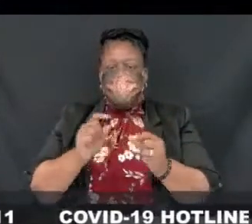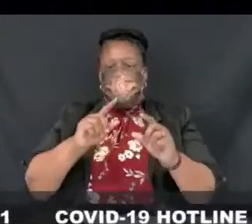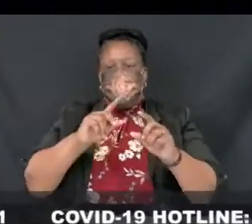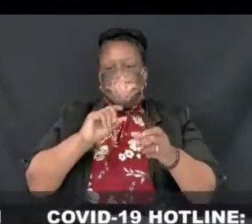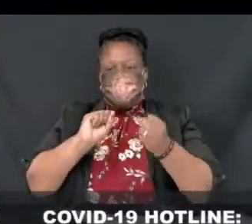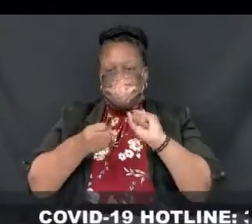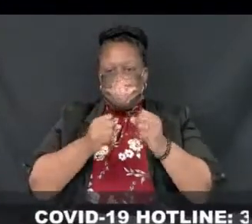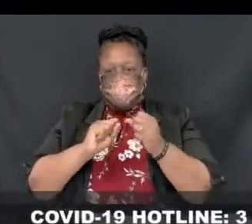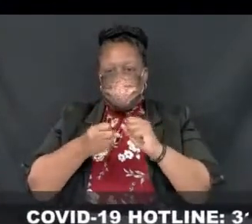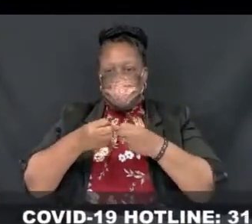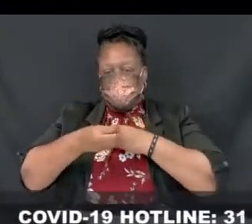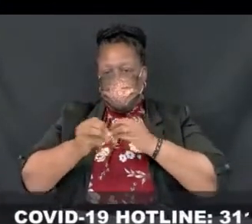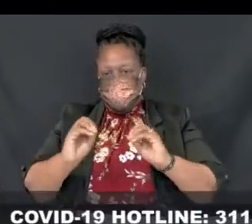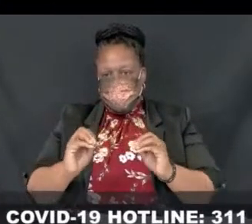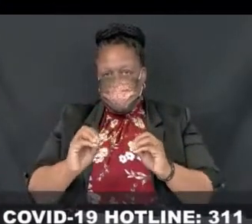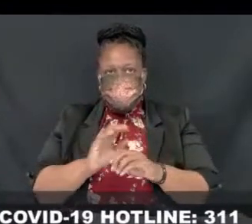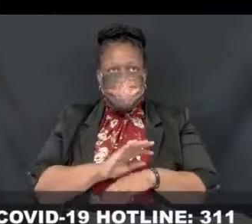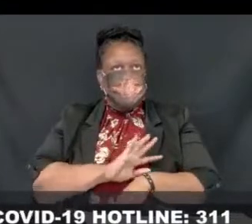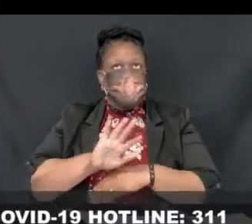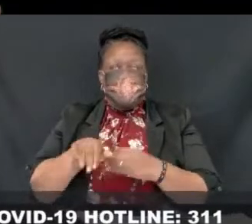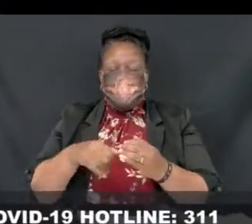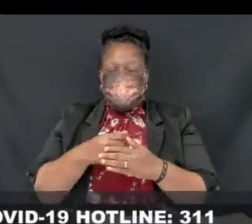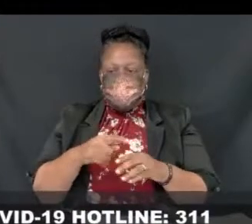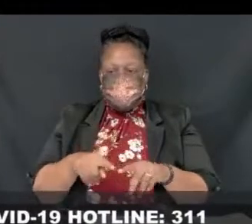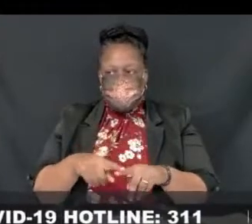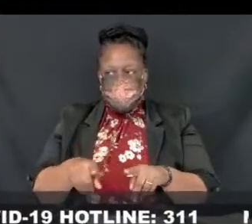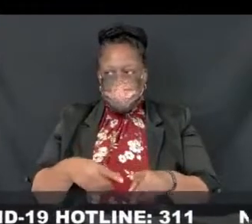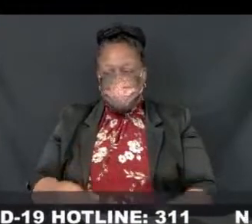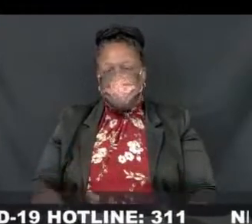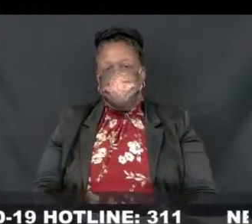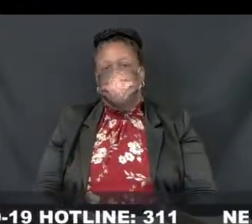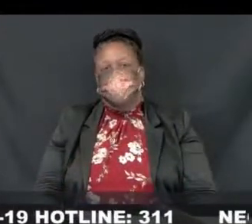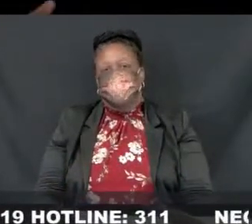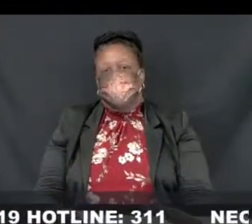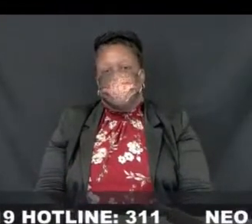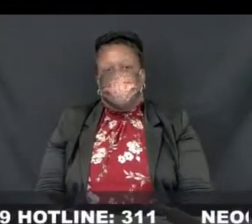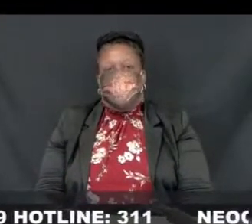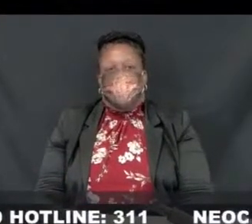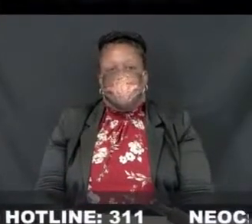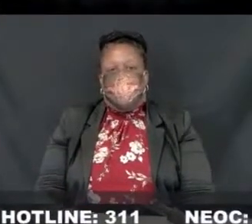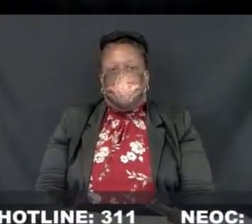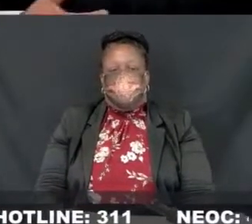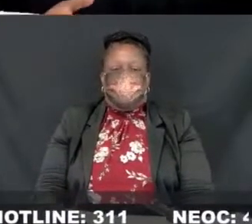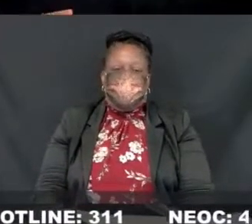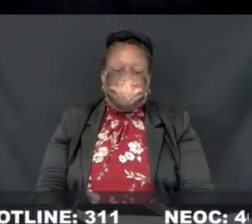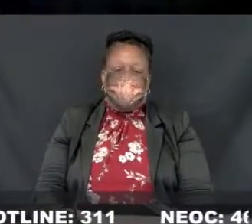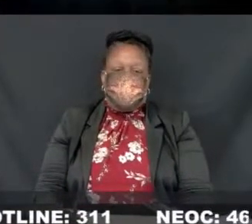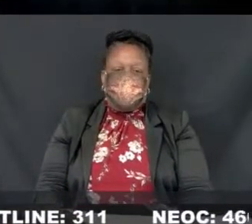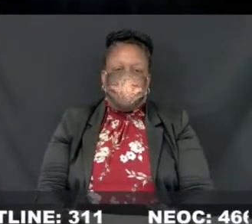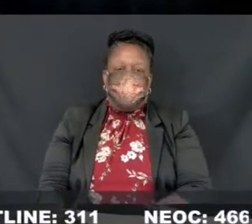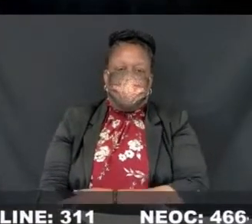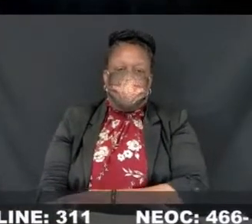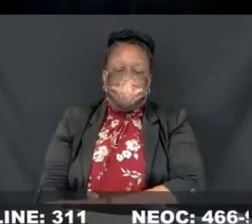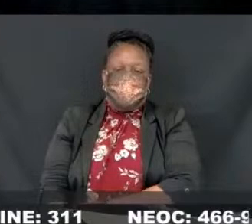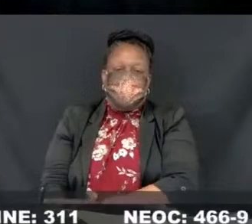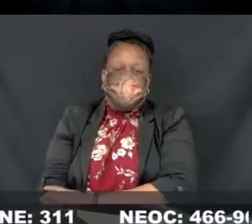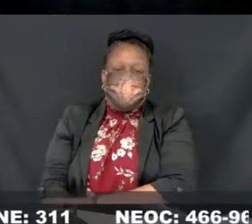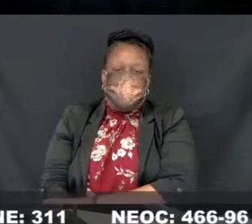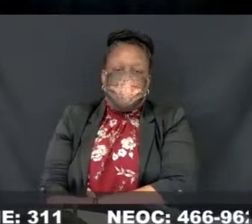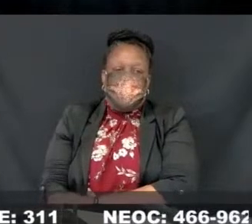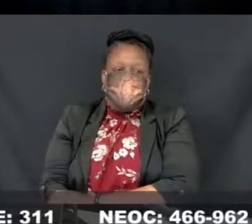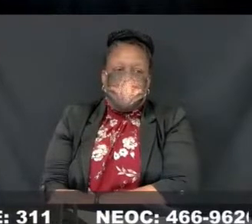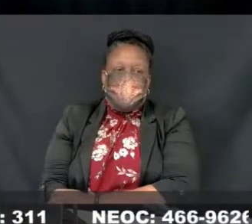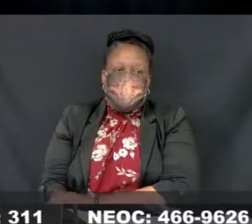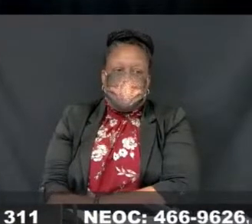Customs, Excise, and also SKNIS and Mr. Leslie Williams. How could we forget Mr.